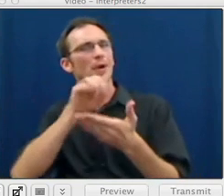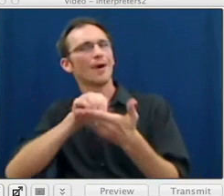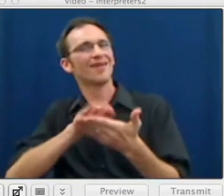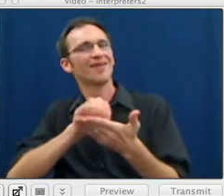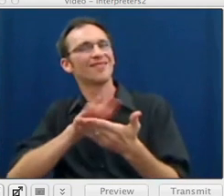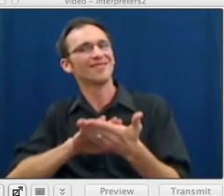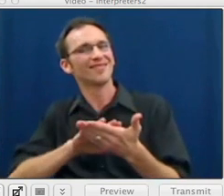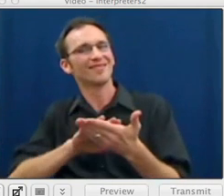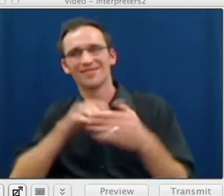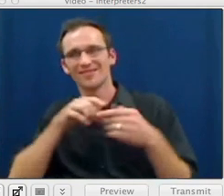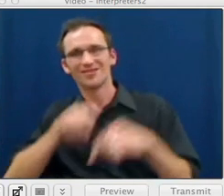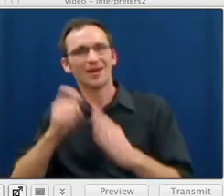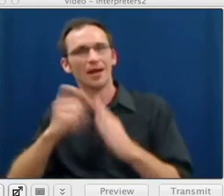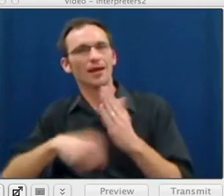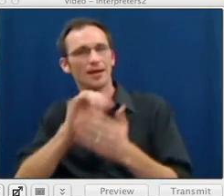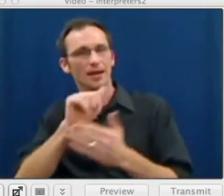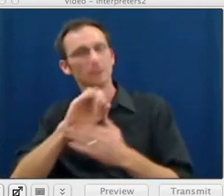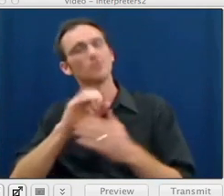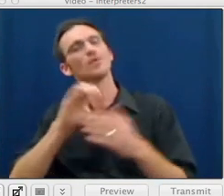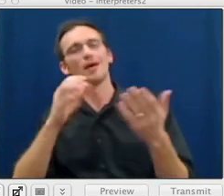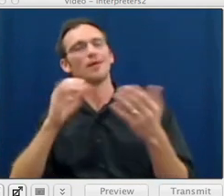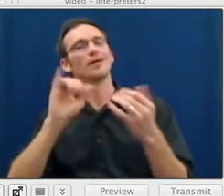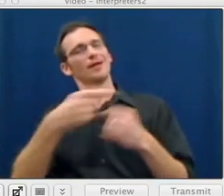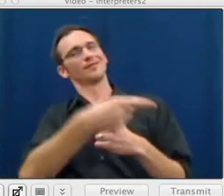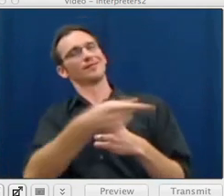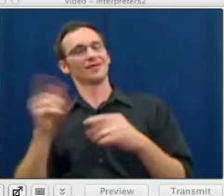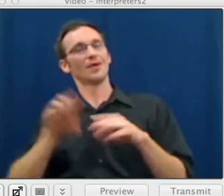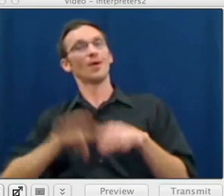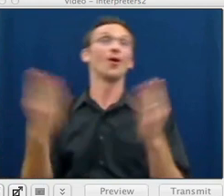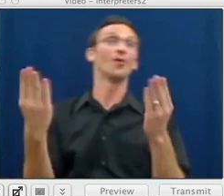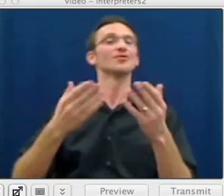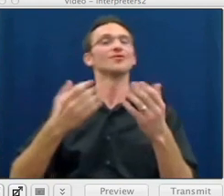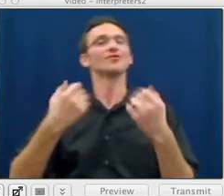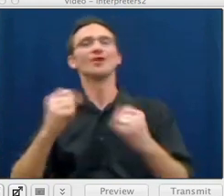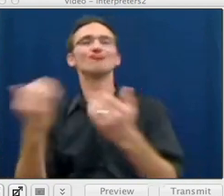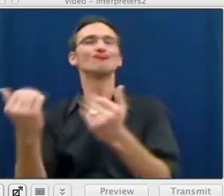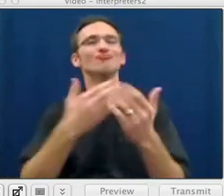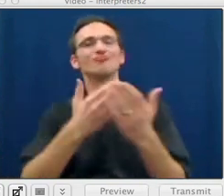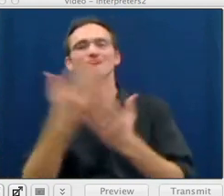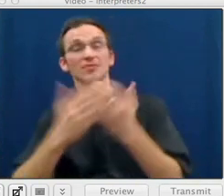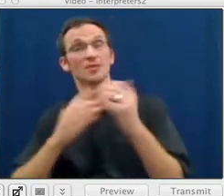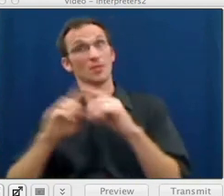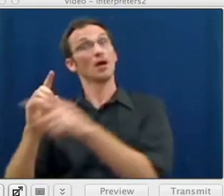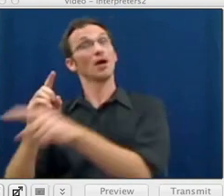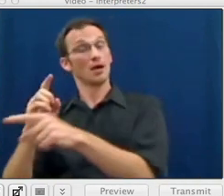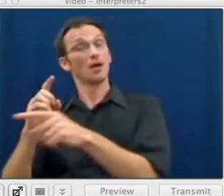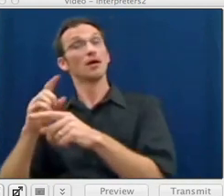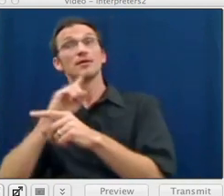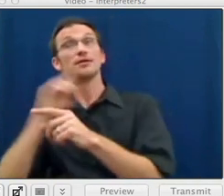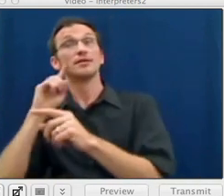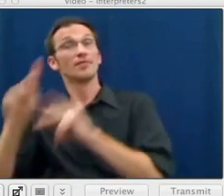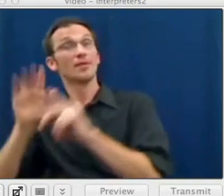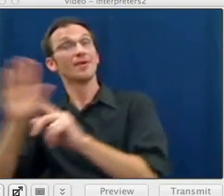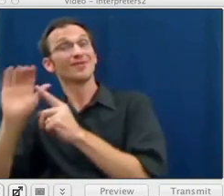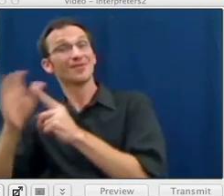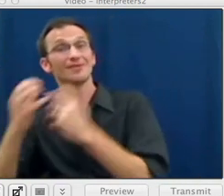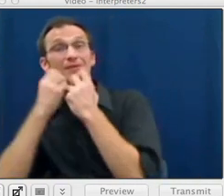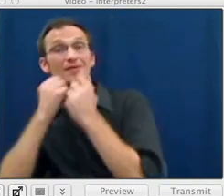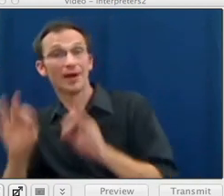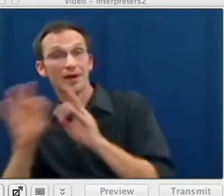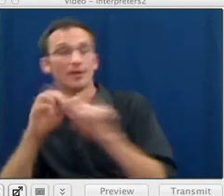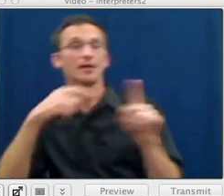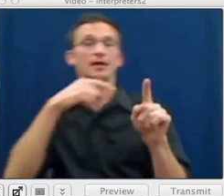but the fact that these are cultural values that are true about deaf people versus hearing people, that there's been this developed